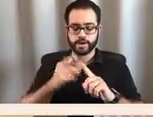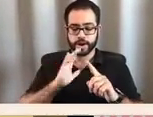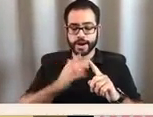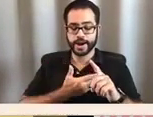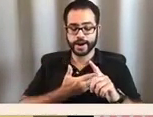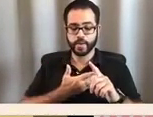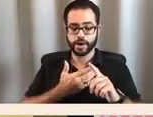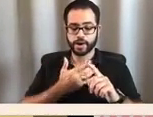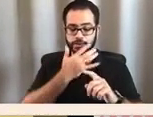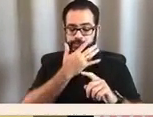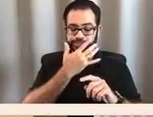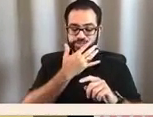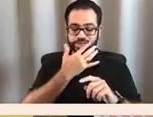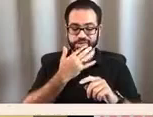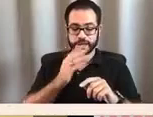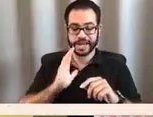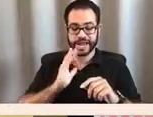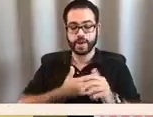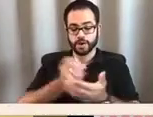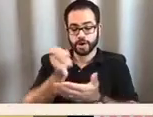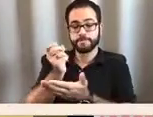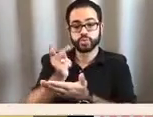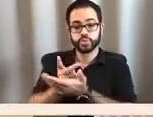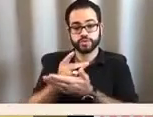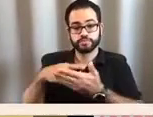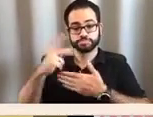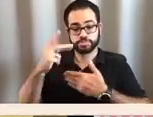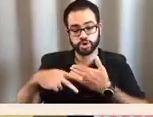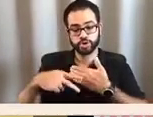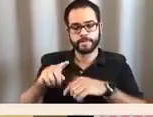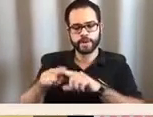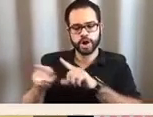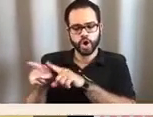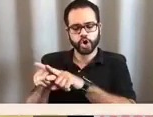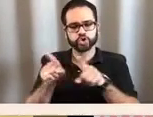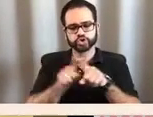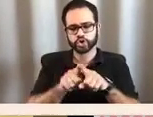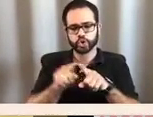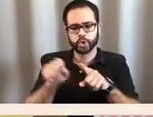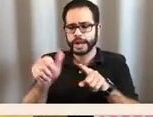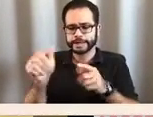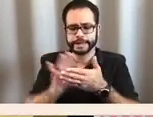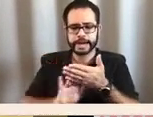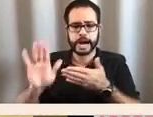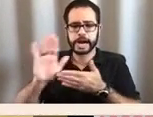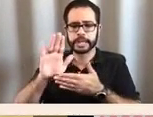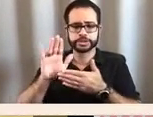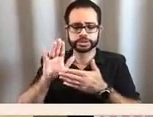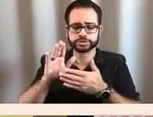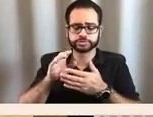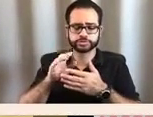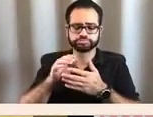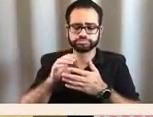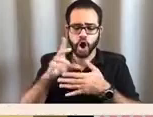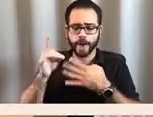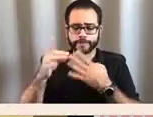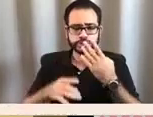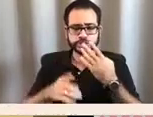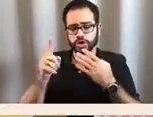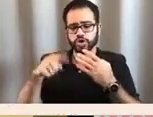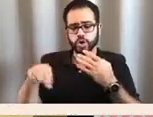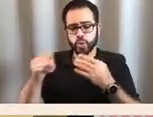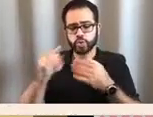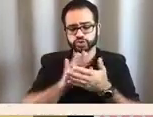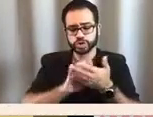our approved programs, but of post-secondary options. Those college and career transition